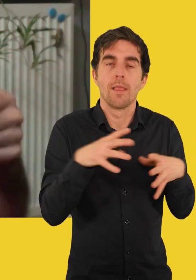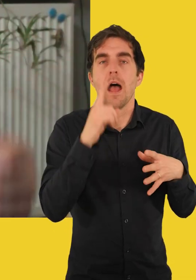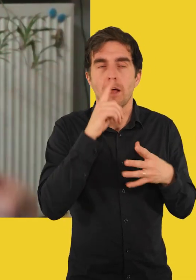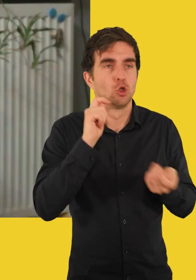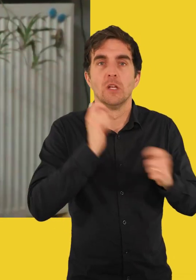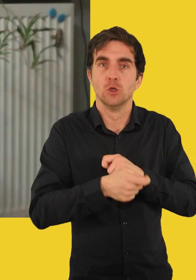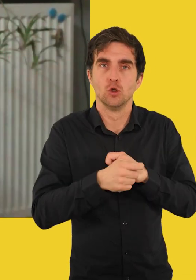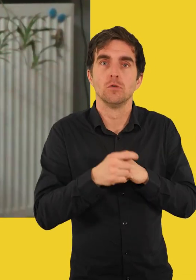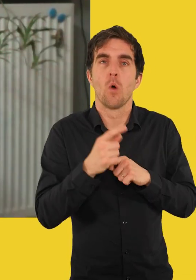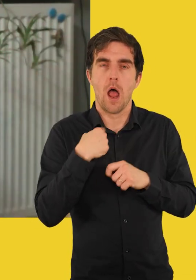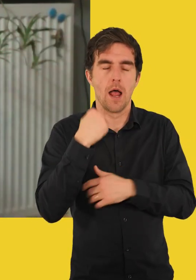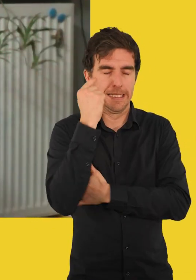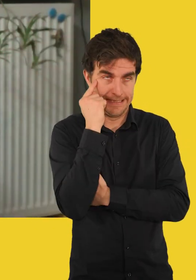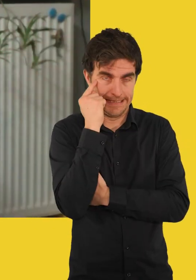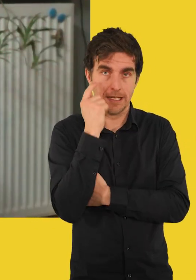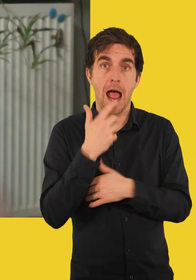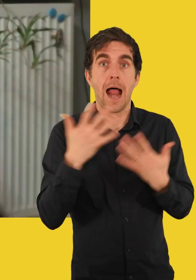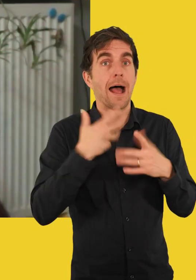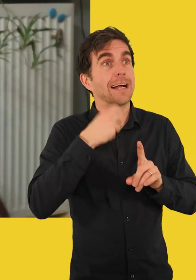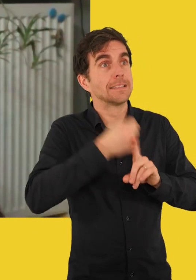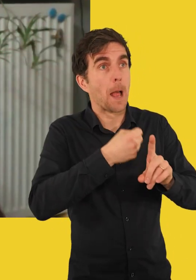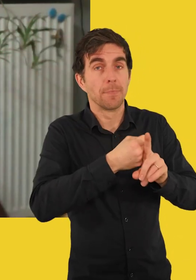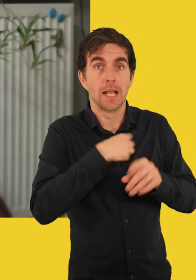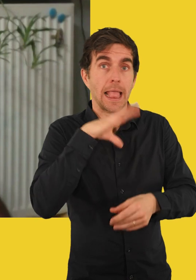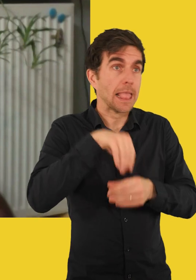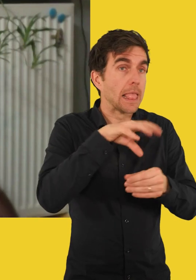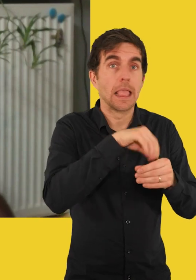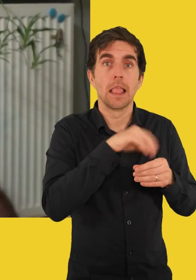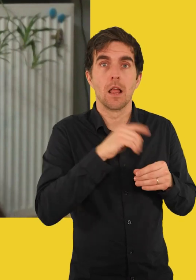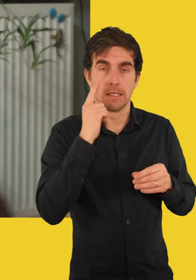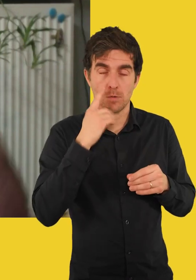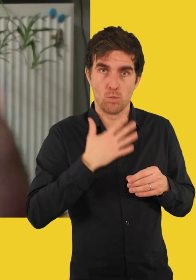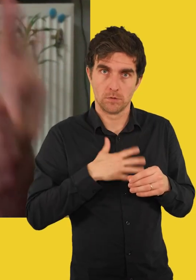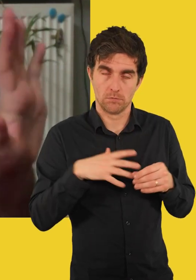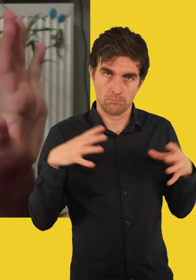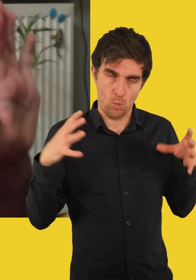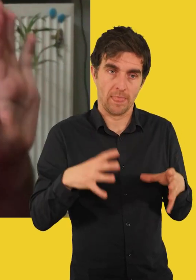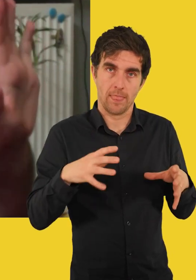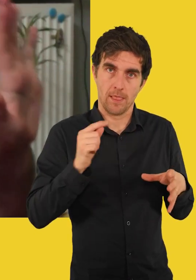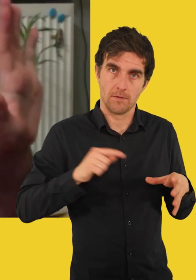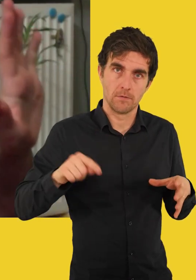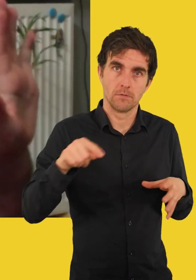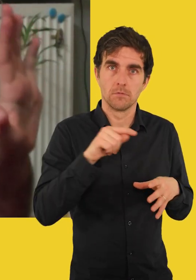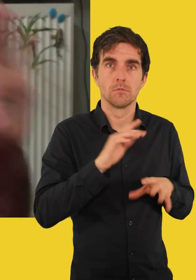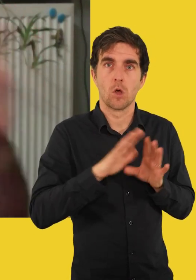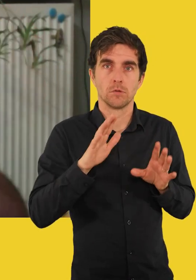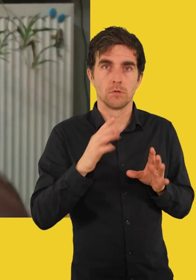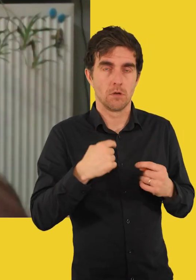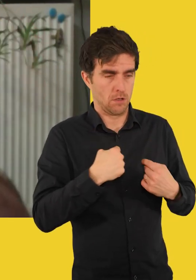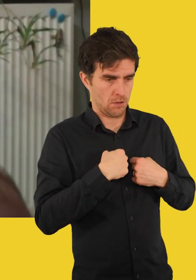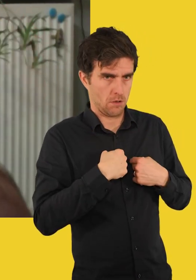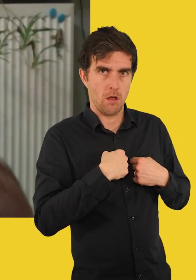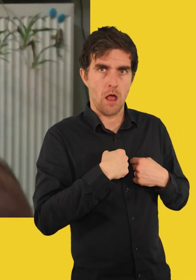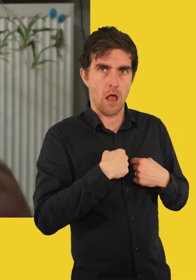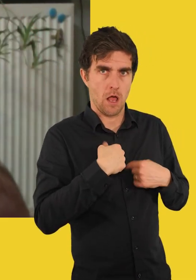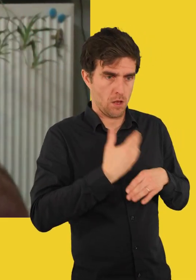change. And I'd applied this often to the campaigns I was involved in, but not so much to the work I was